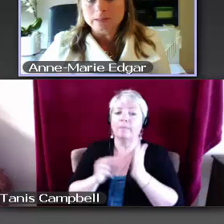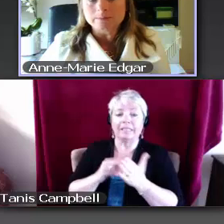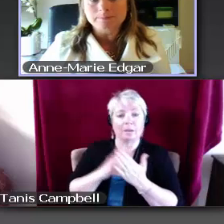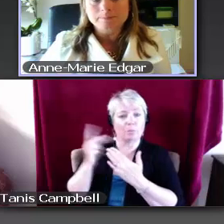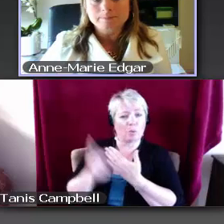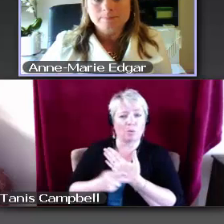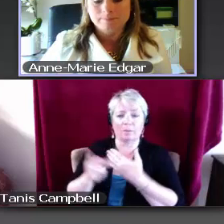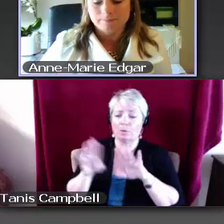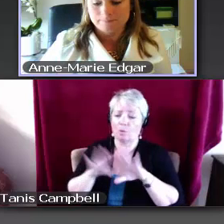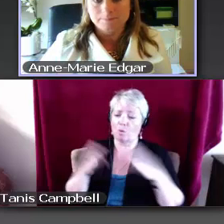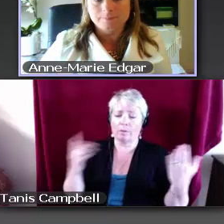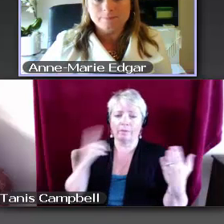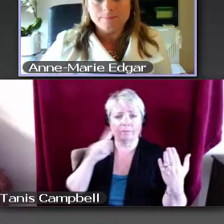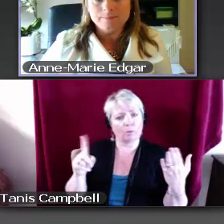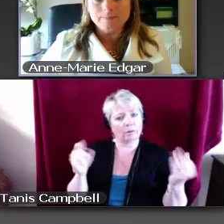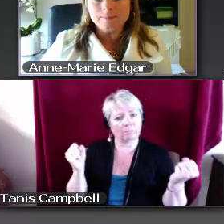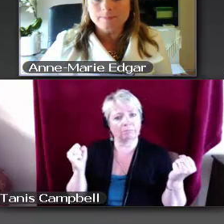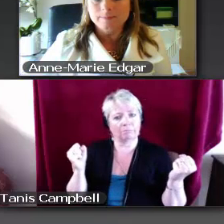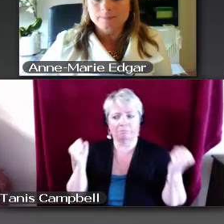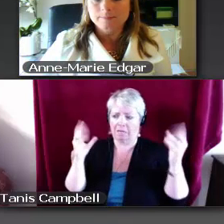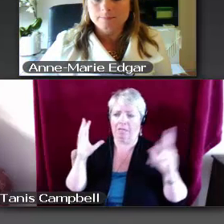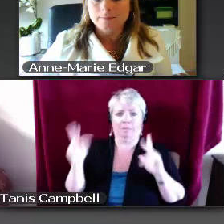other words.